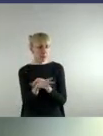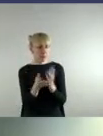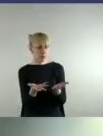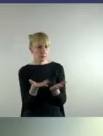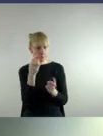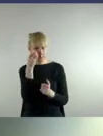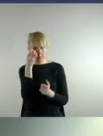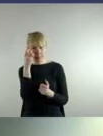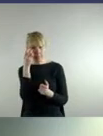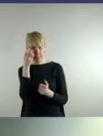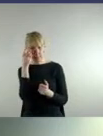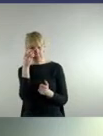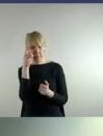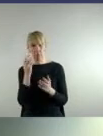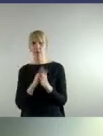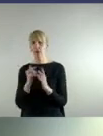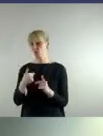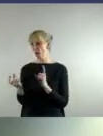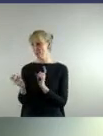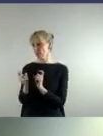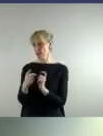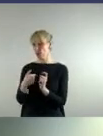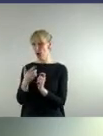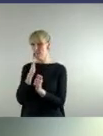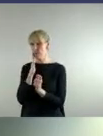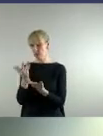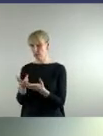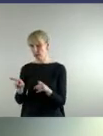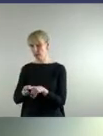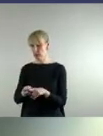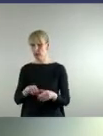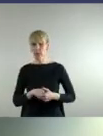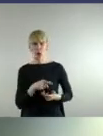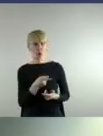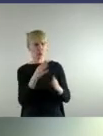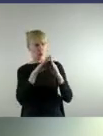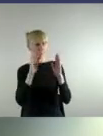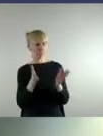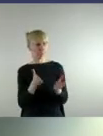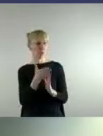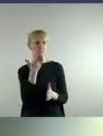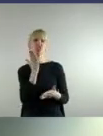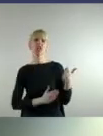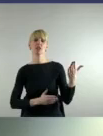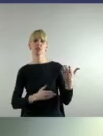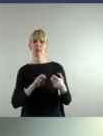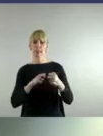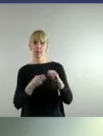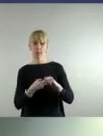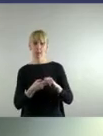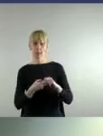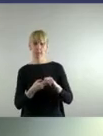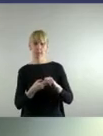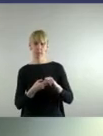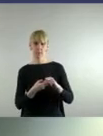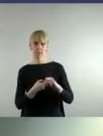to where I lived. And this illustrates part of the problem that's been highlighted through my research. It's that a lot of people